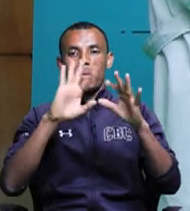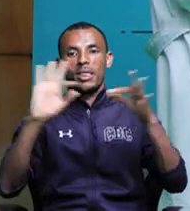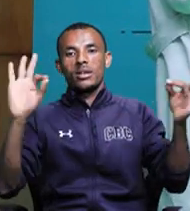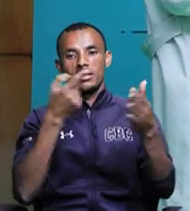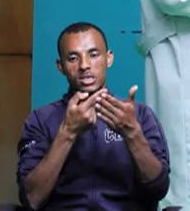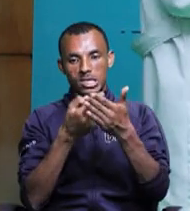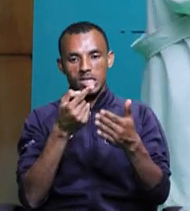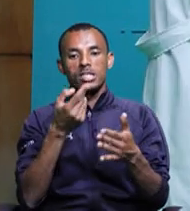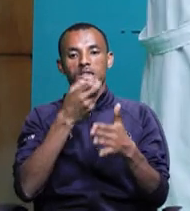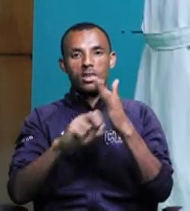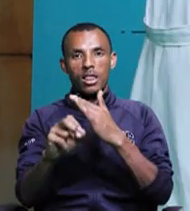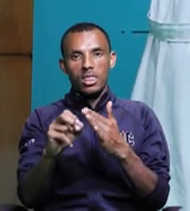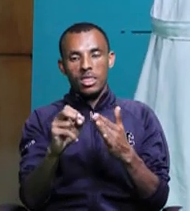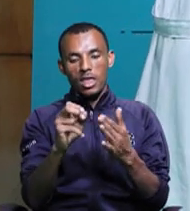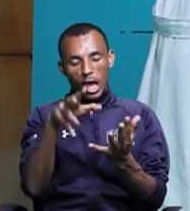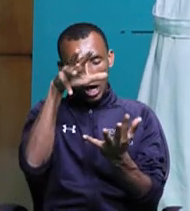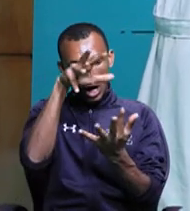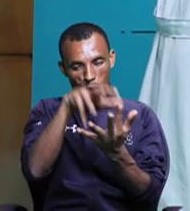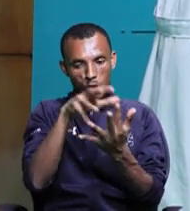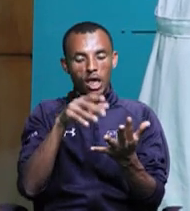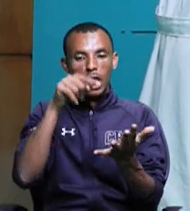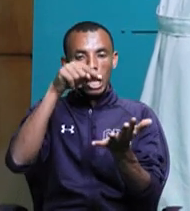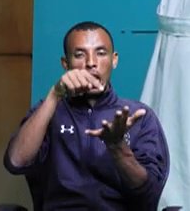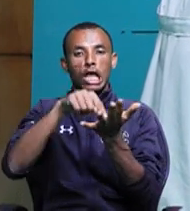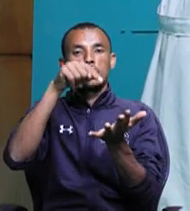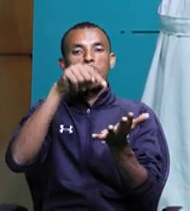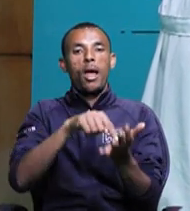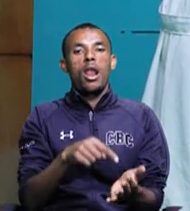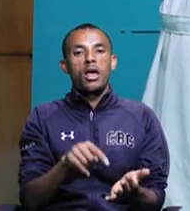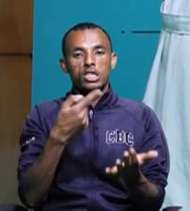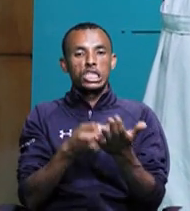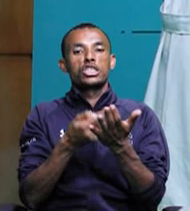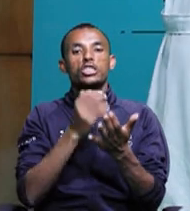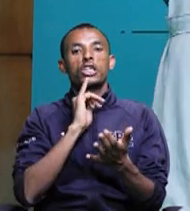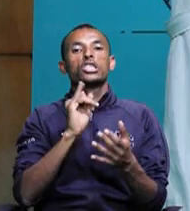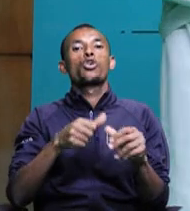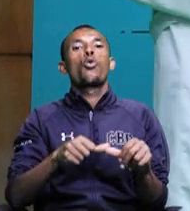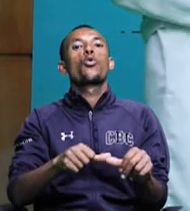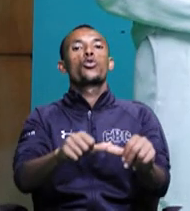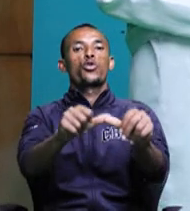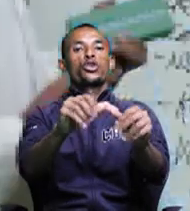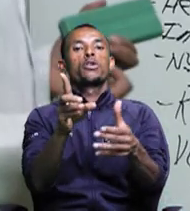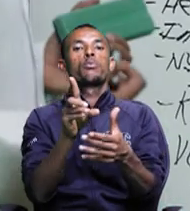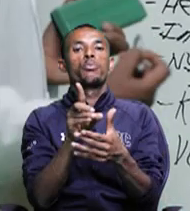result includes decimals. So this is continuous data also.